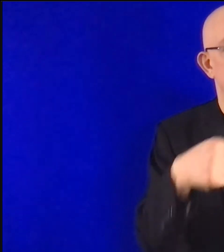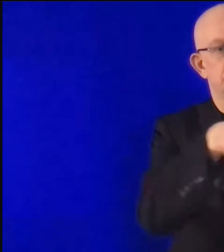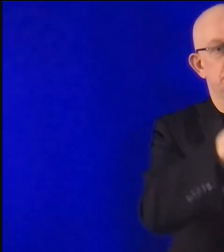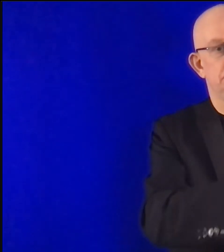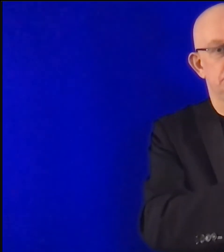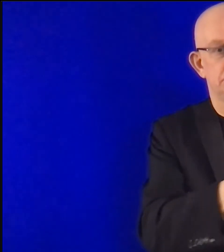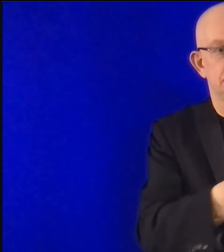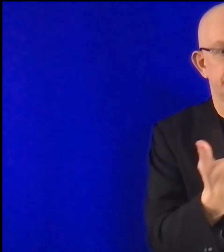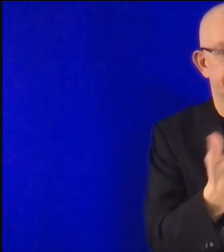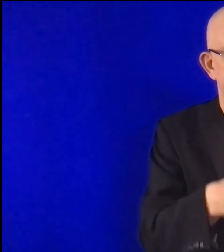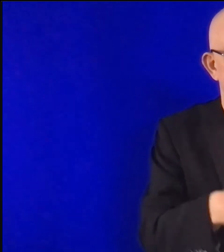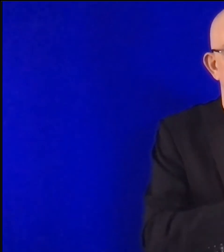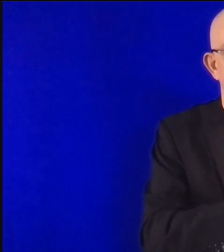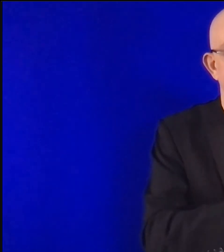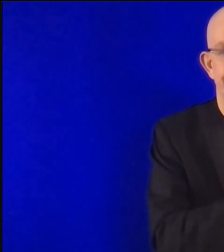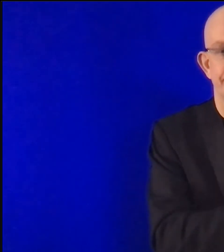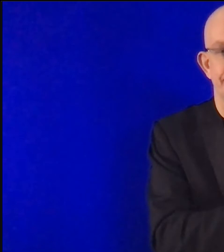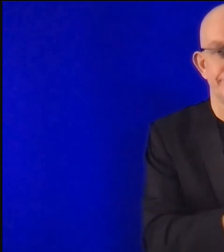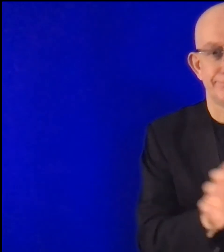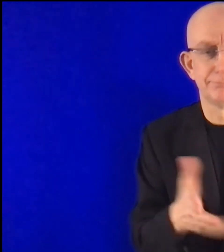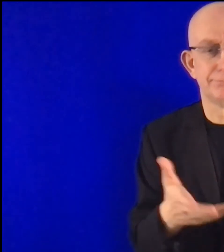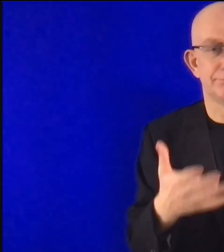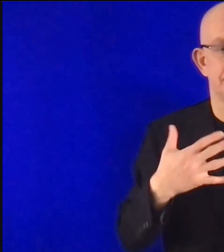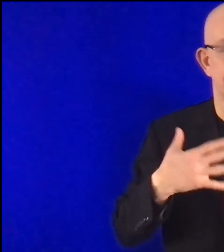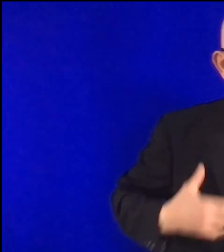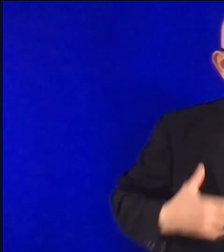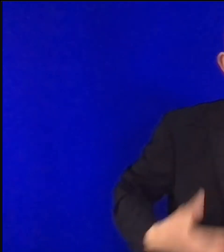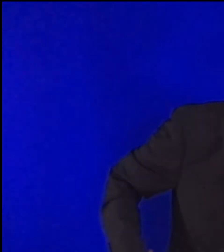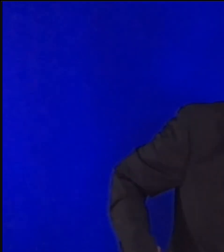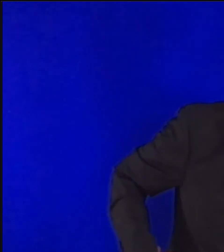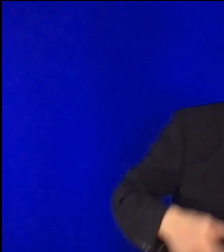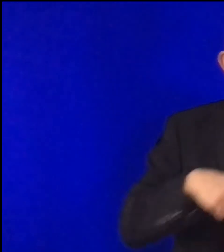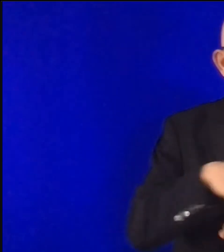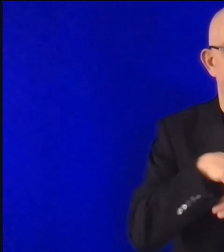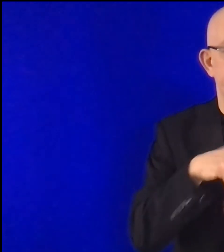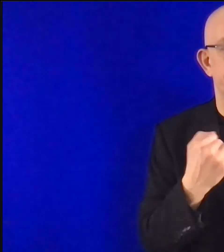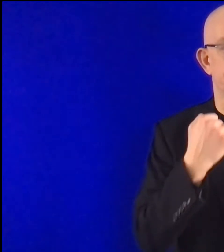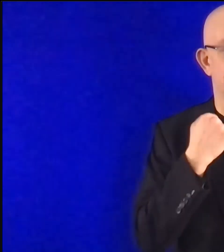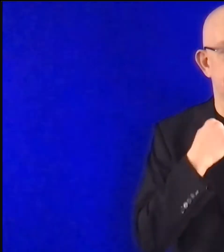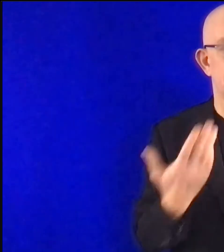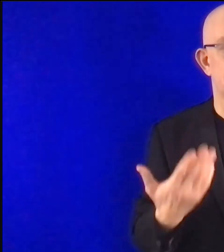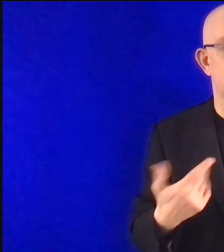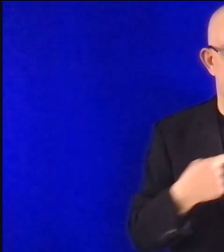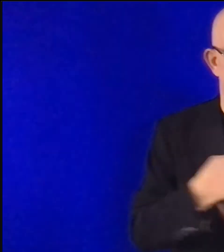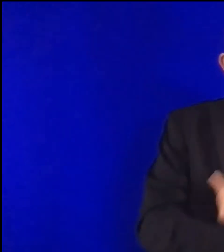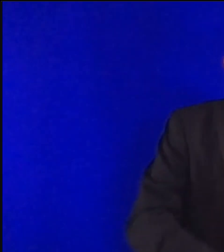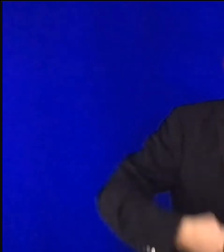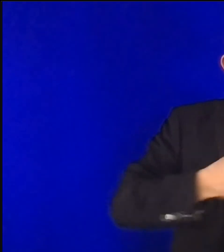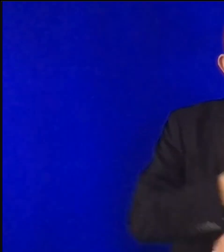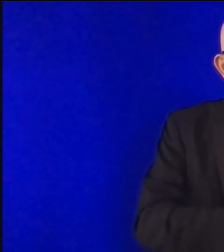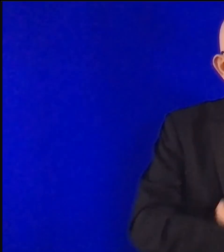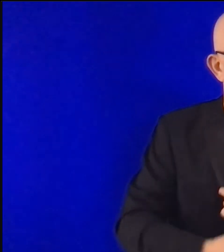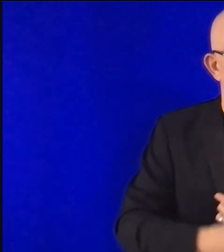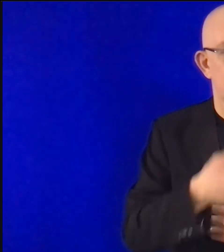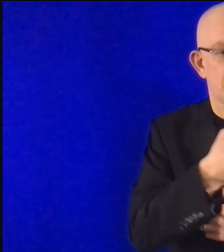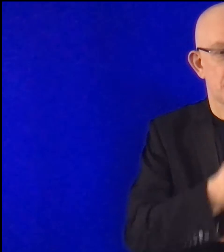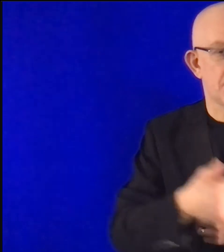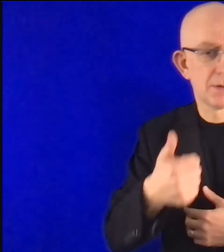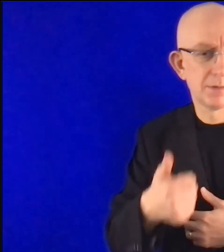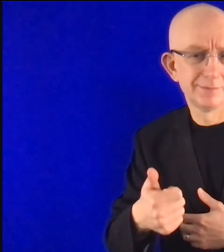to the use of women with disabilities or any assistive technology for that matter.